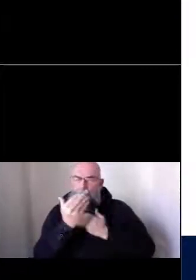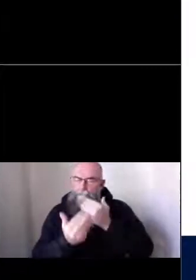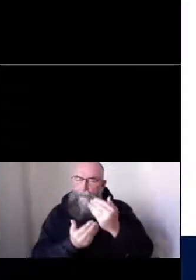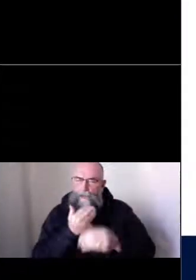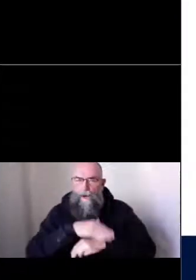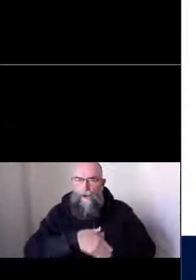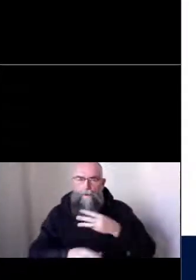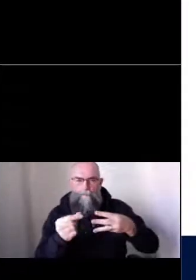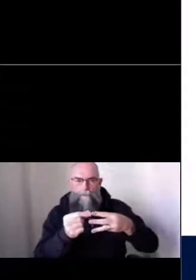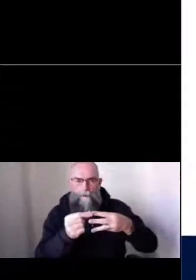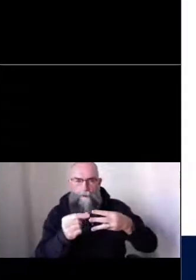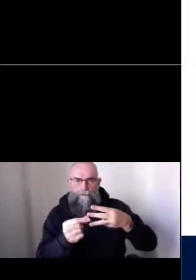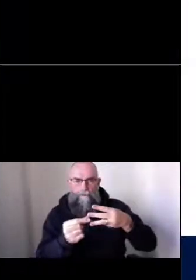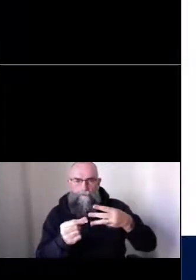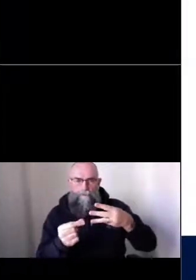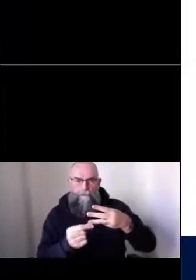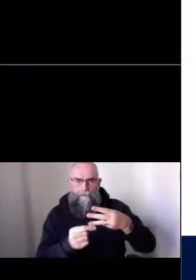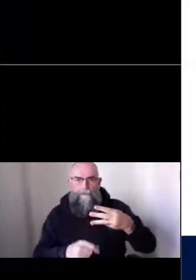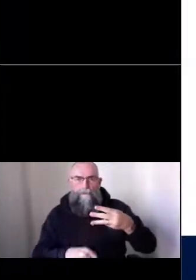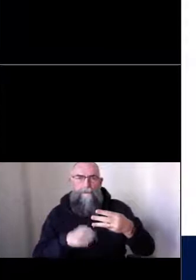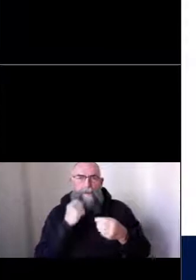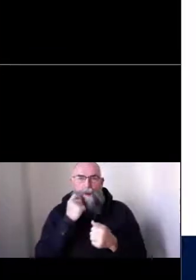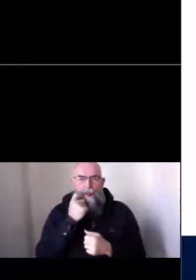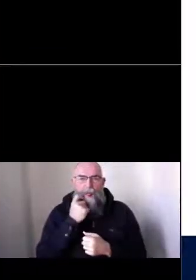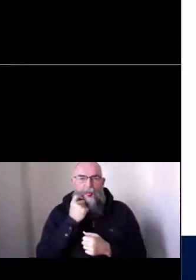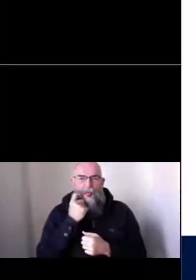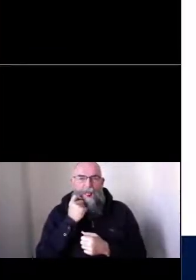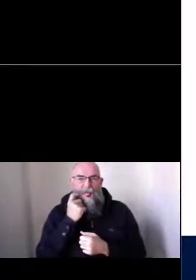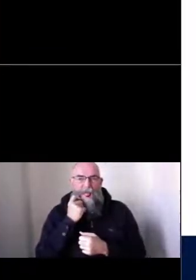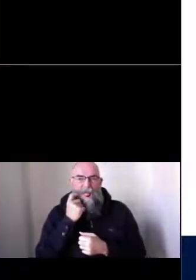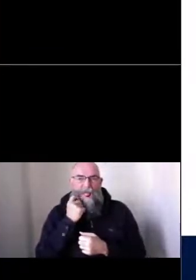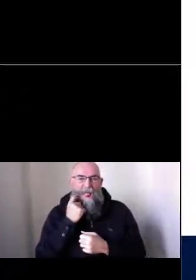they actually include. Tika, could you please change slides?